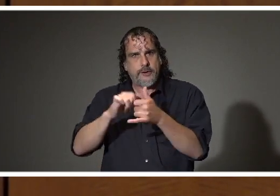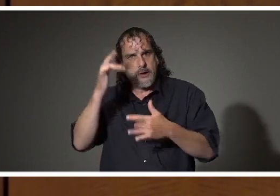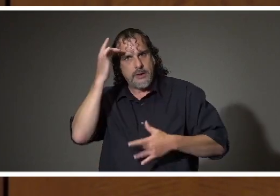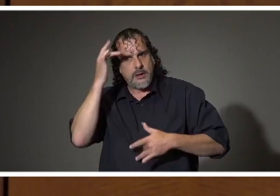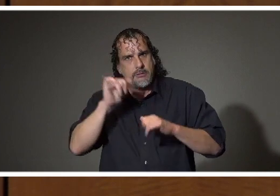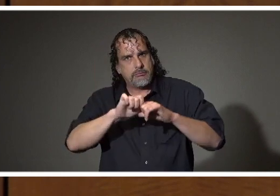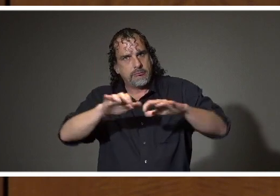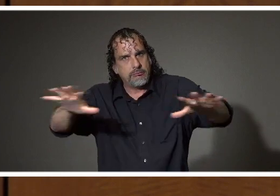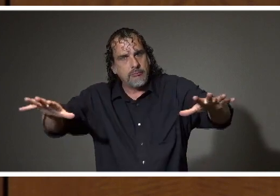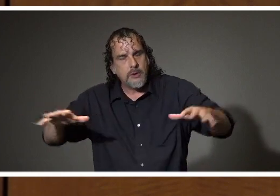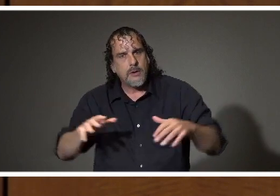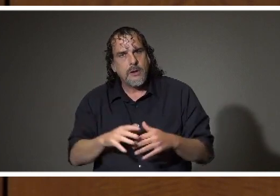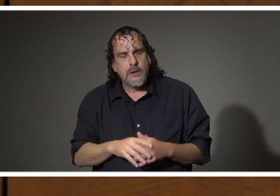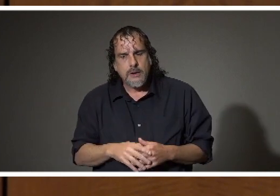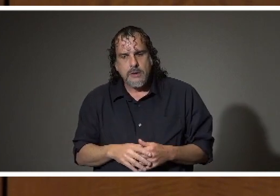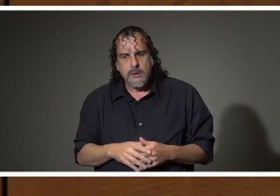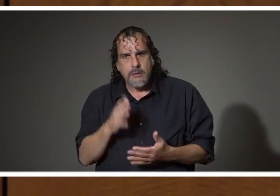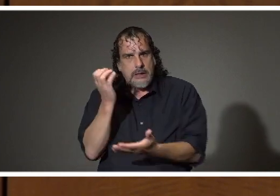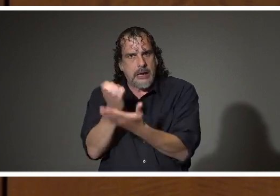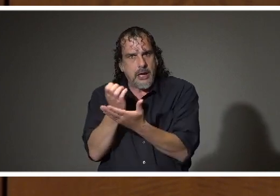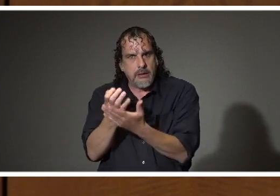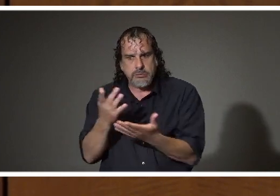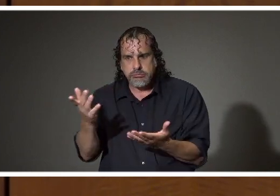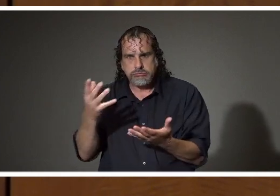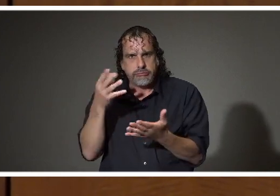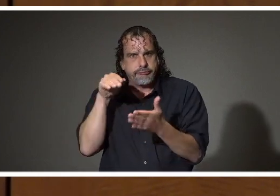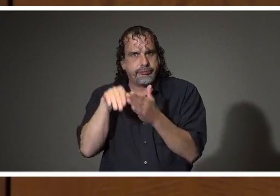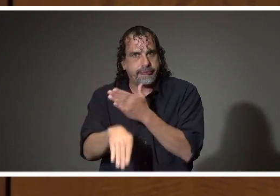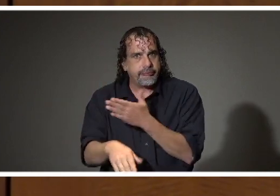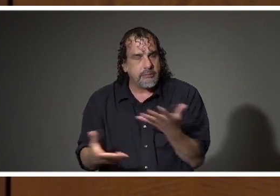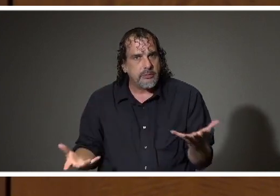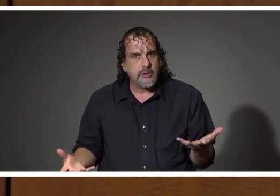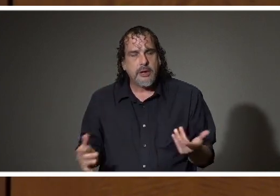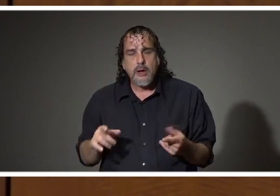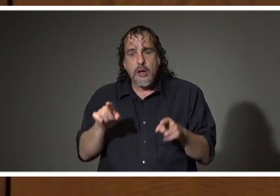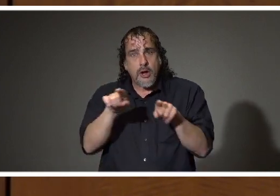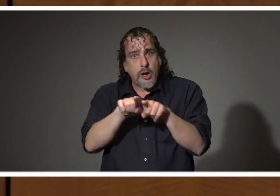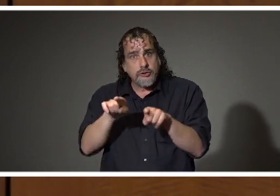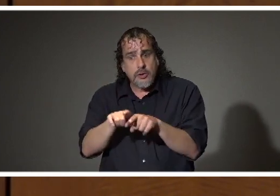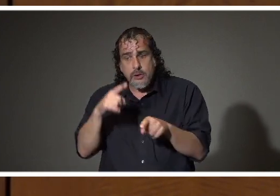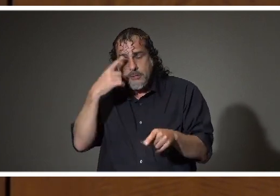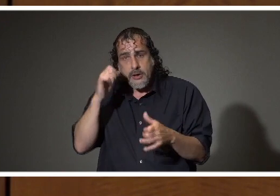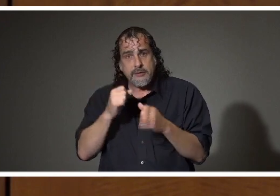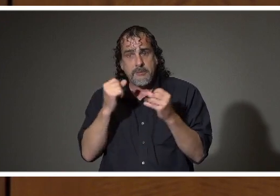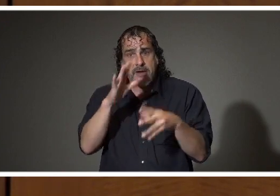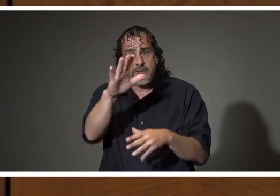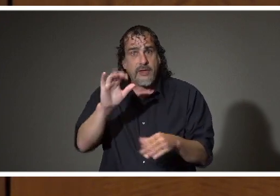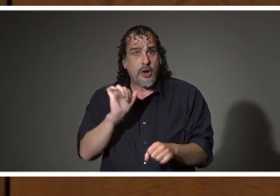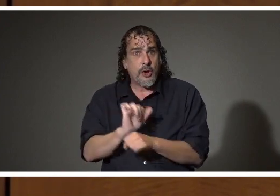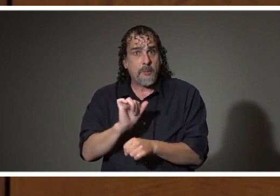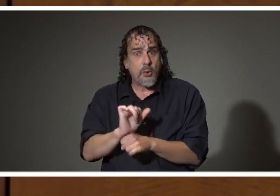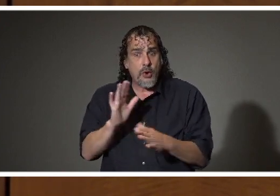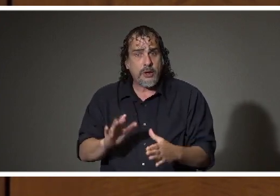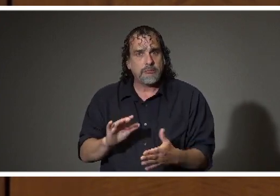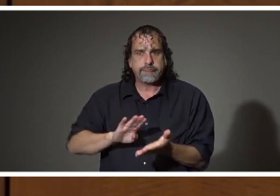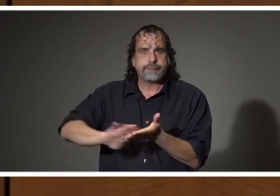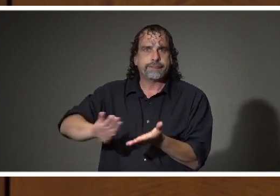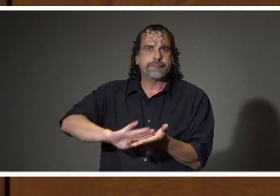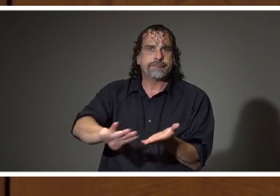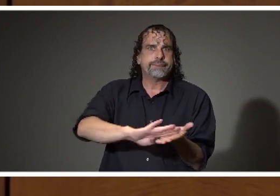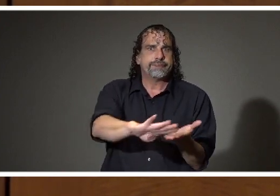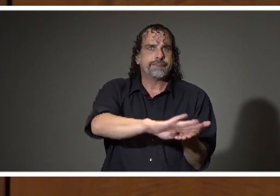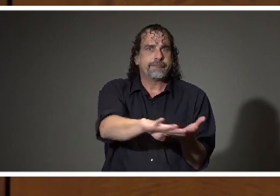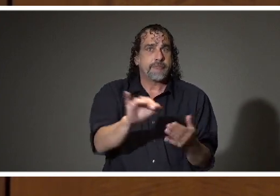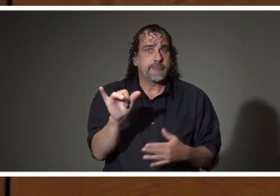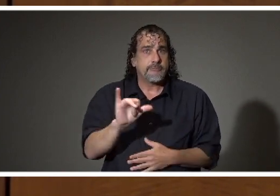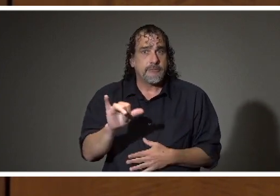hit in terms of their overall sales. They've also been hard hit because many of their employees have had to have been laid off, and it's going to be